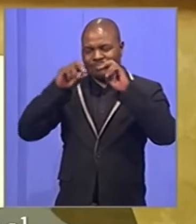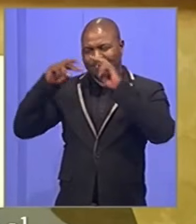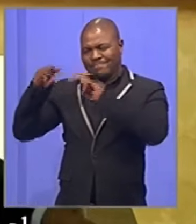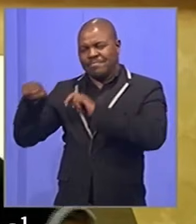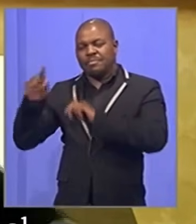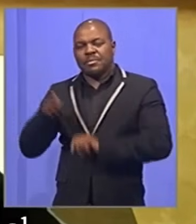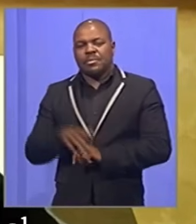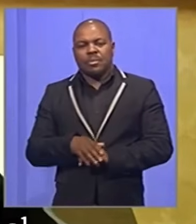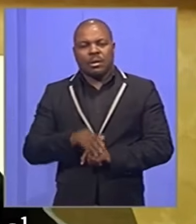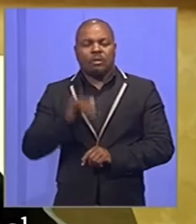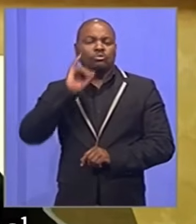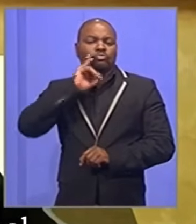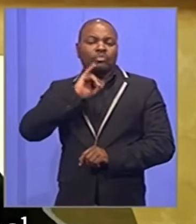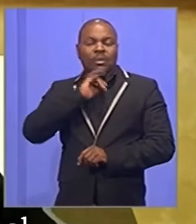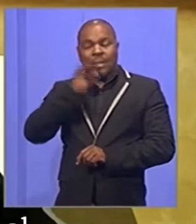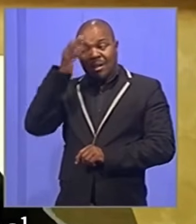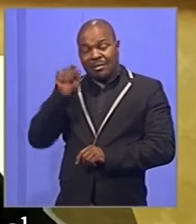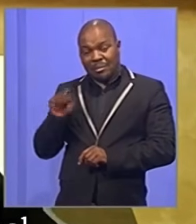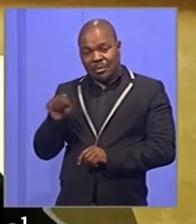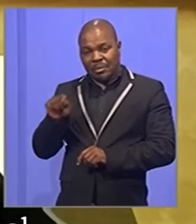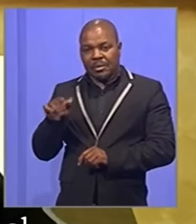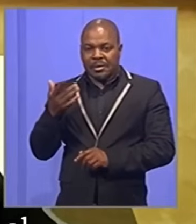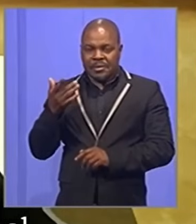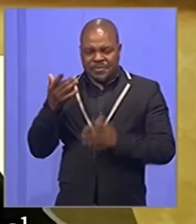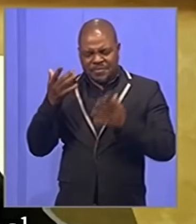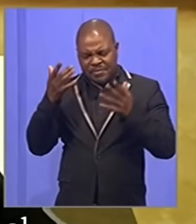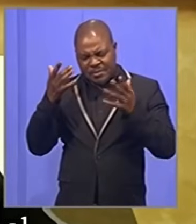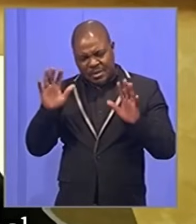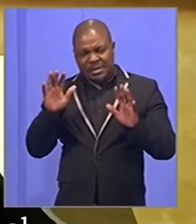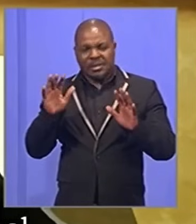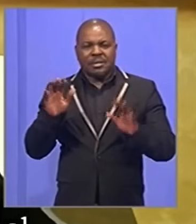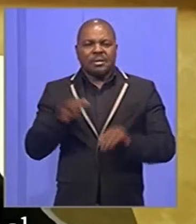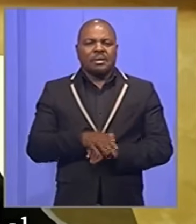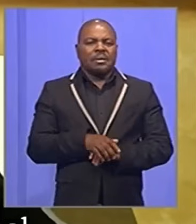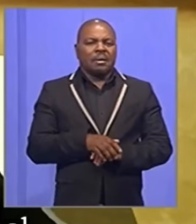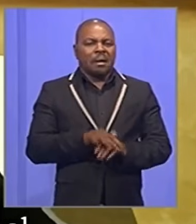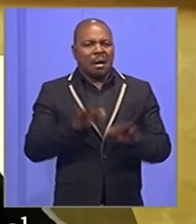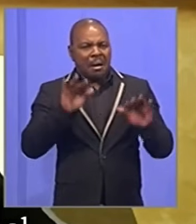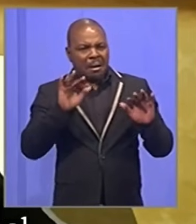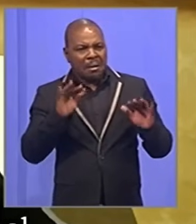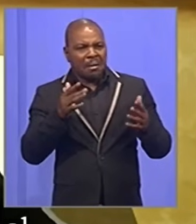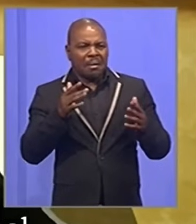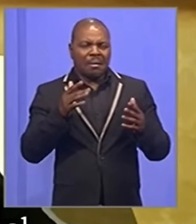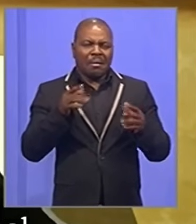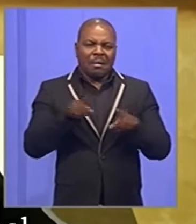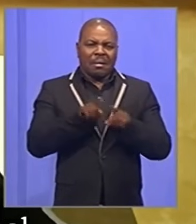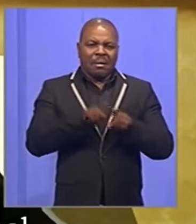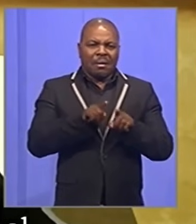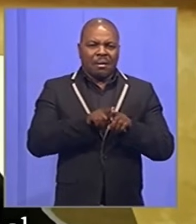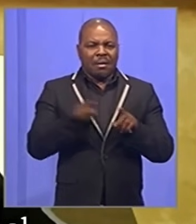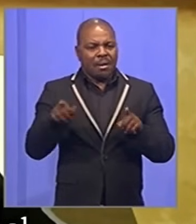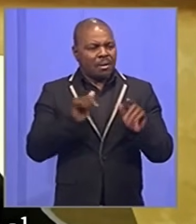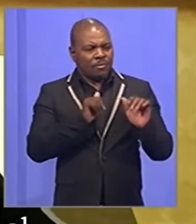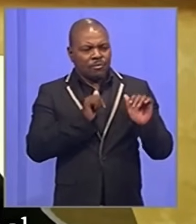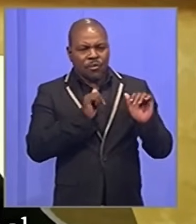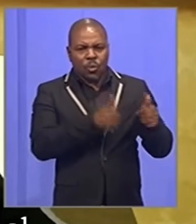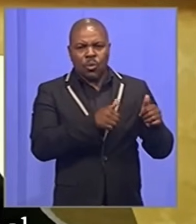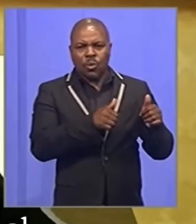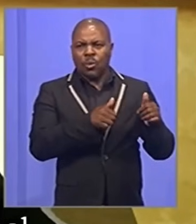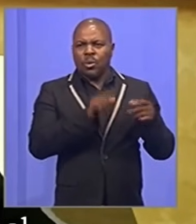course, the Israeli government has perfected the way in which it does not follow